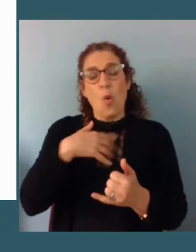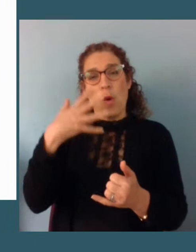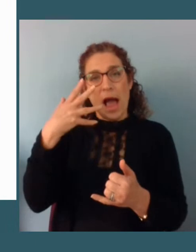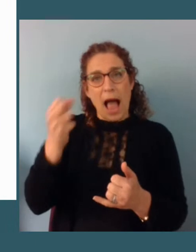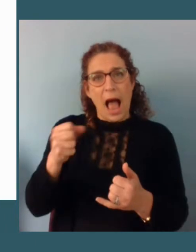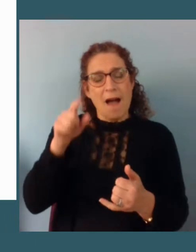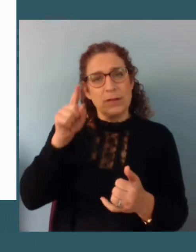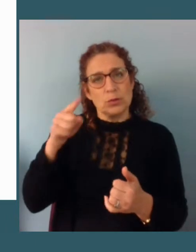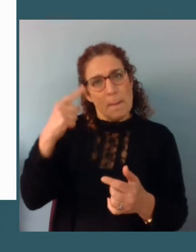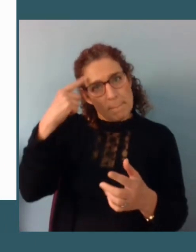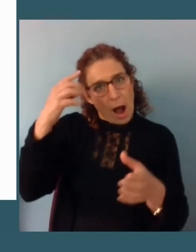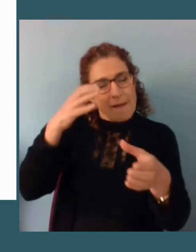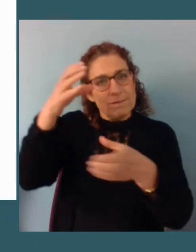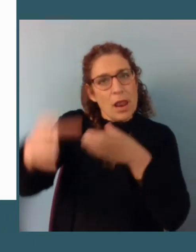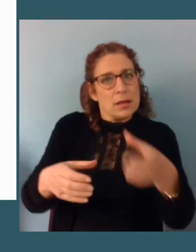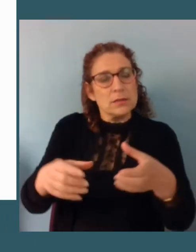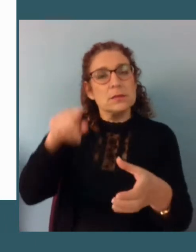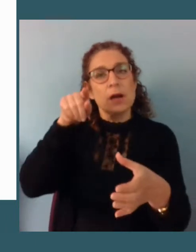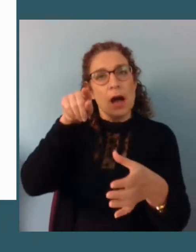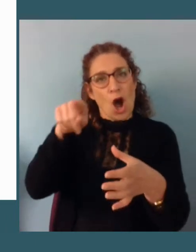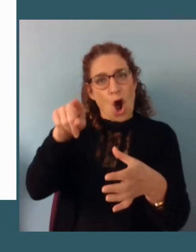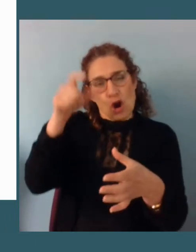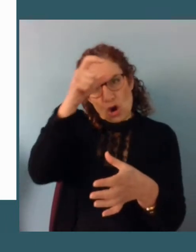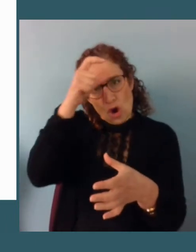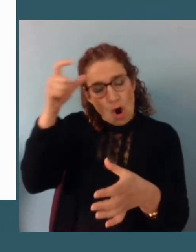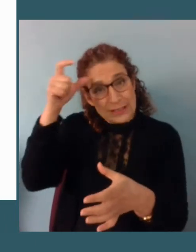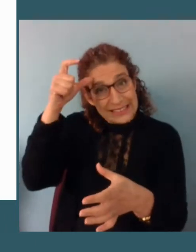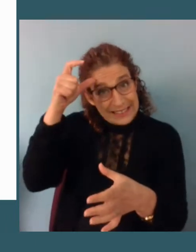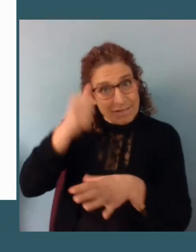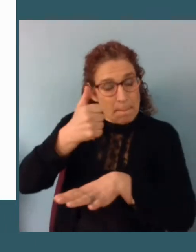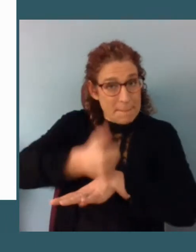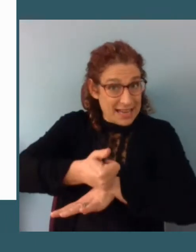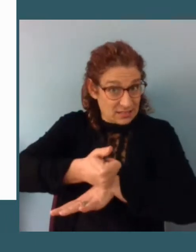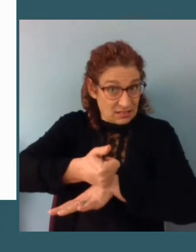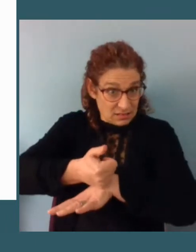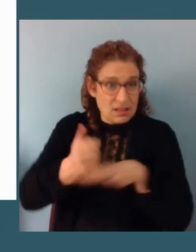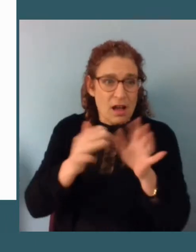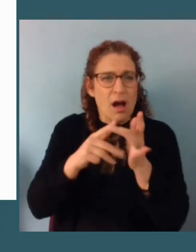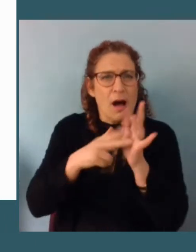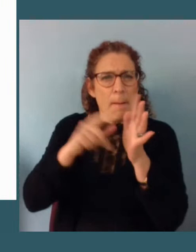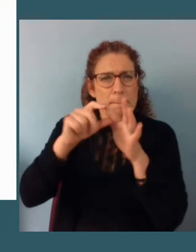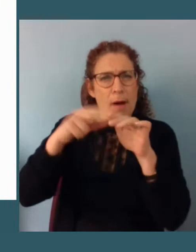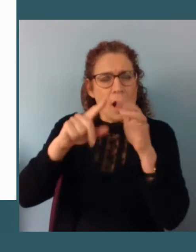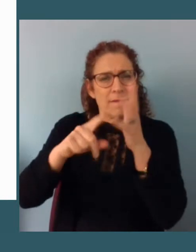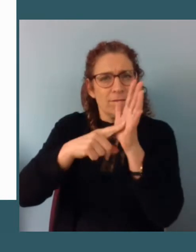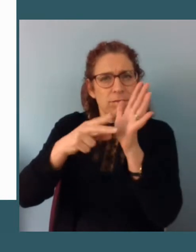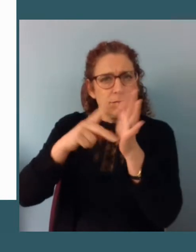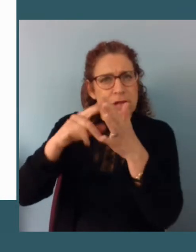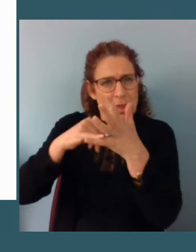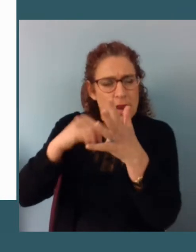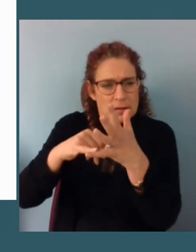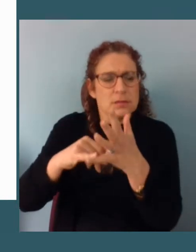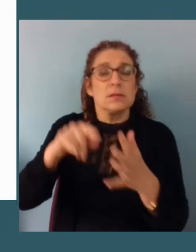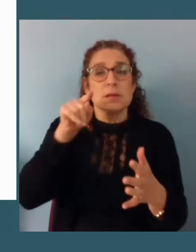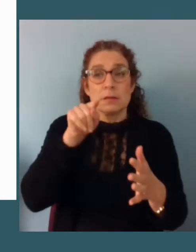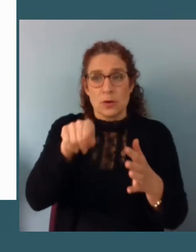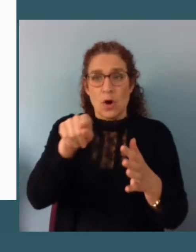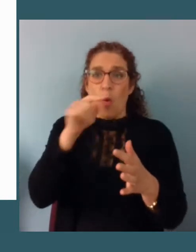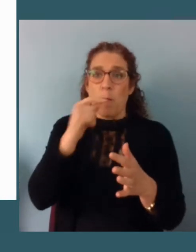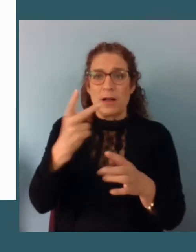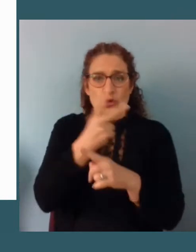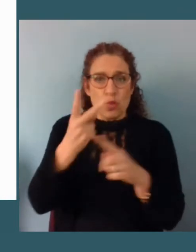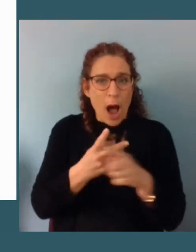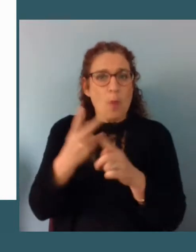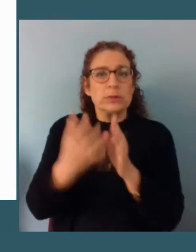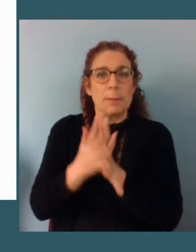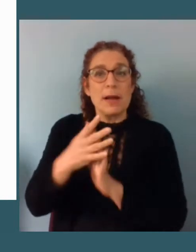therapy. And this involves 9 to 2-hour group workshops. And with all mindfulness-based interventions, you are expected, or